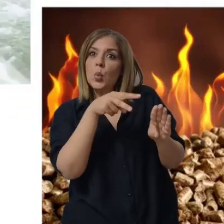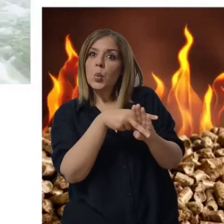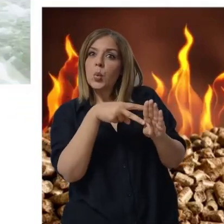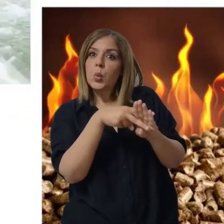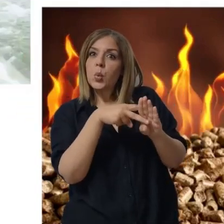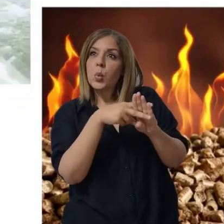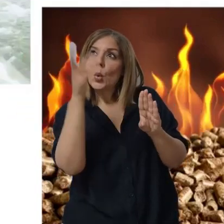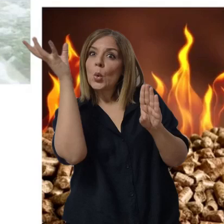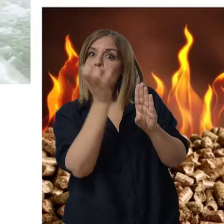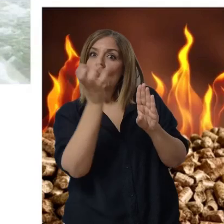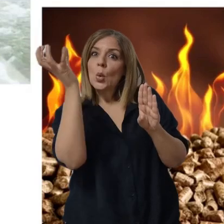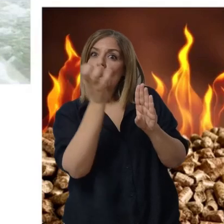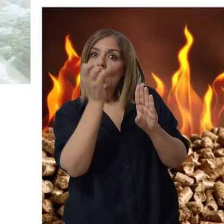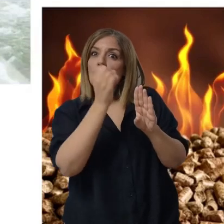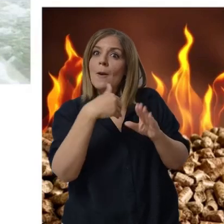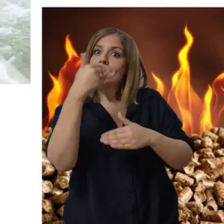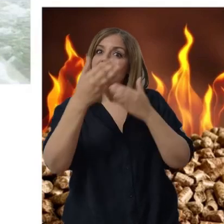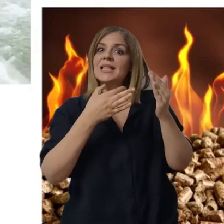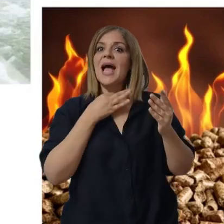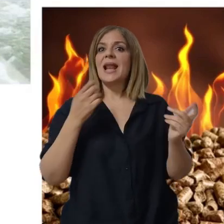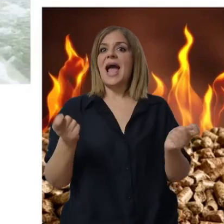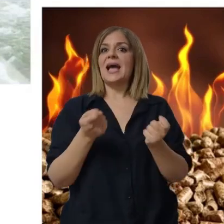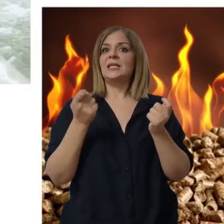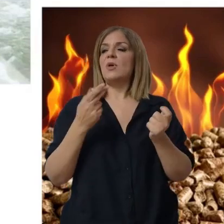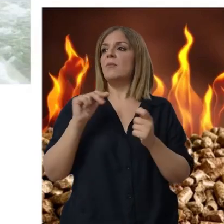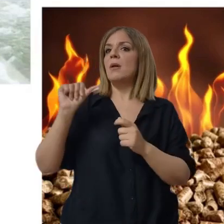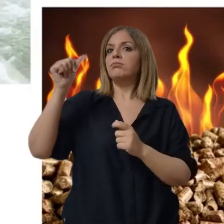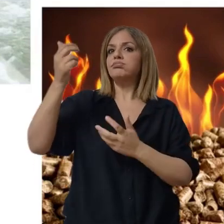example, to obtain hot water.